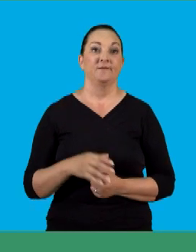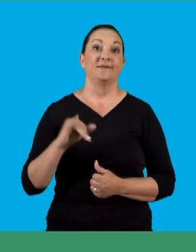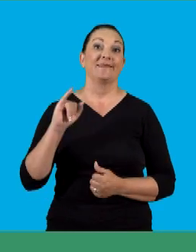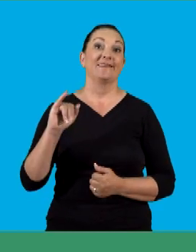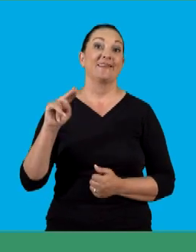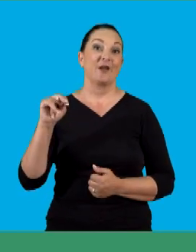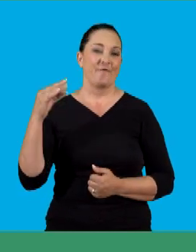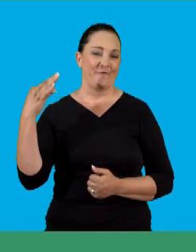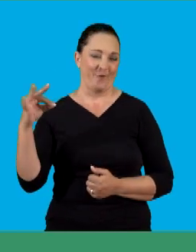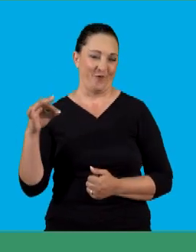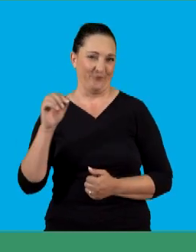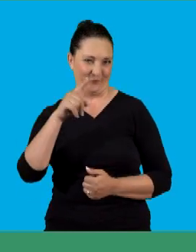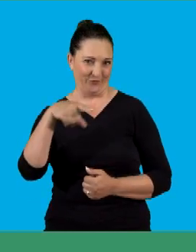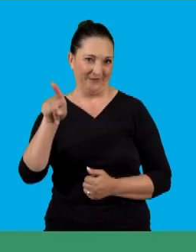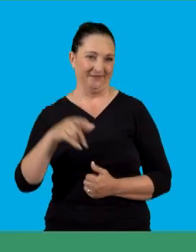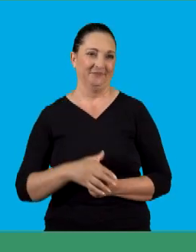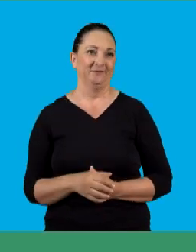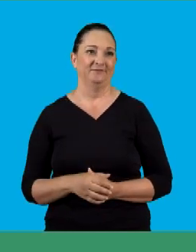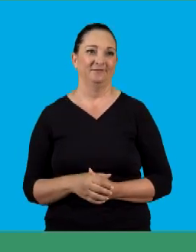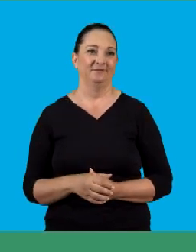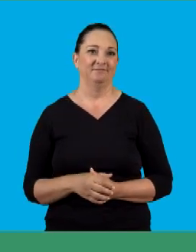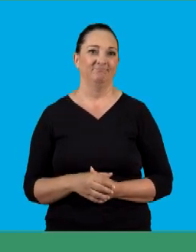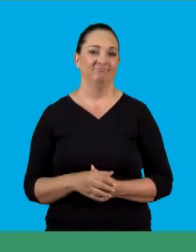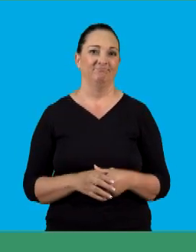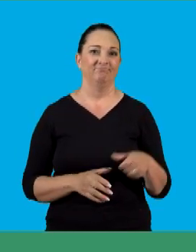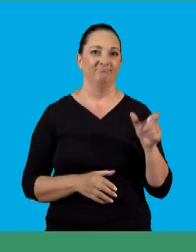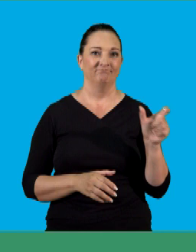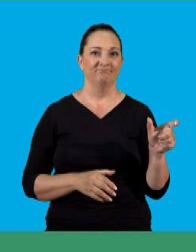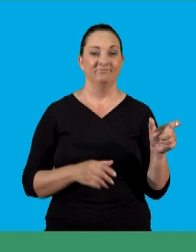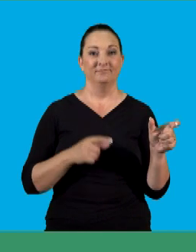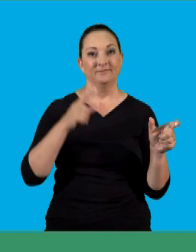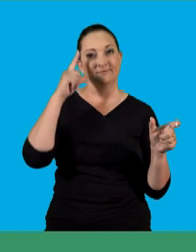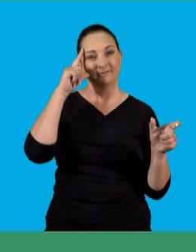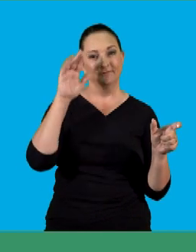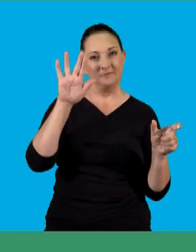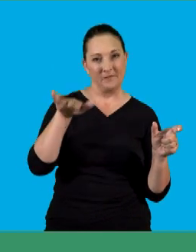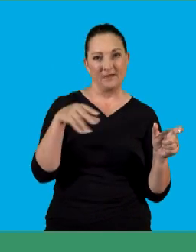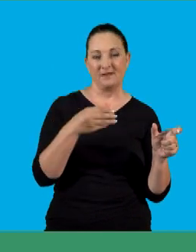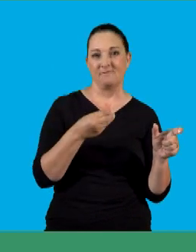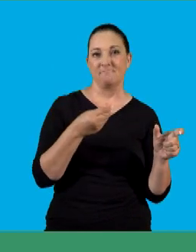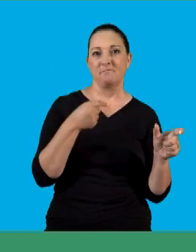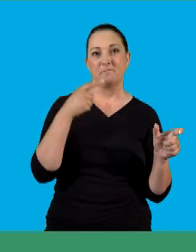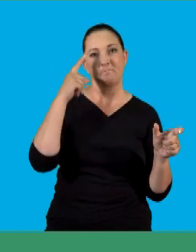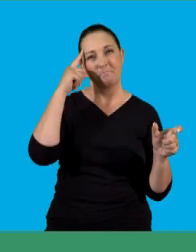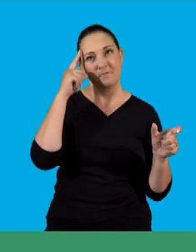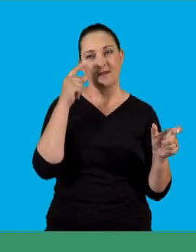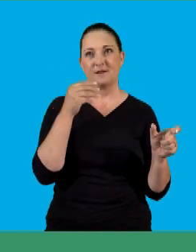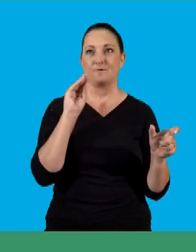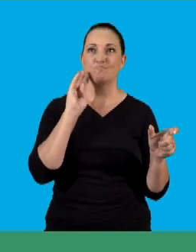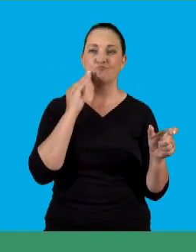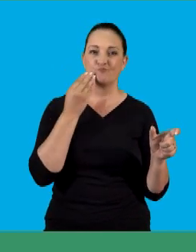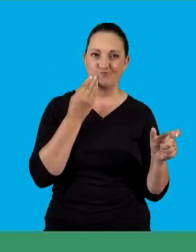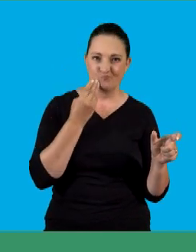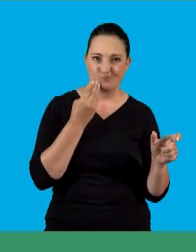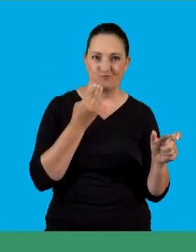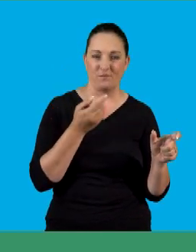an informal sector. Then here we have a bed and breakfast, and a bed and